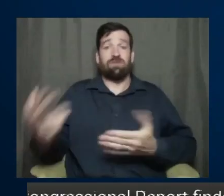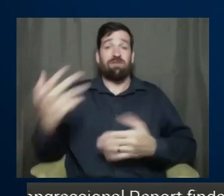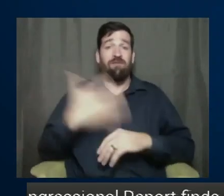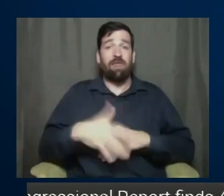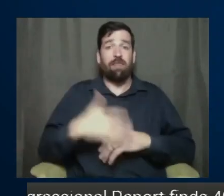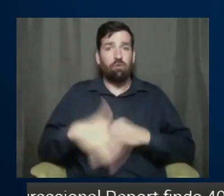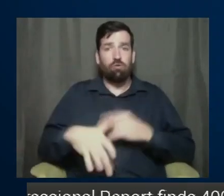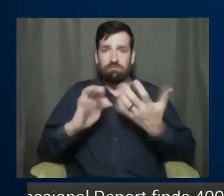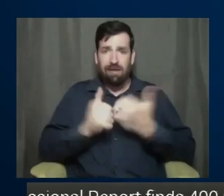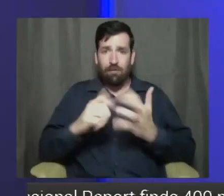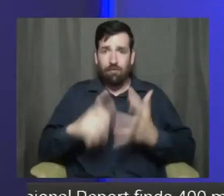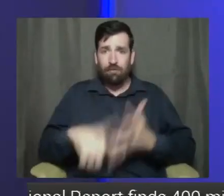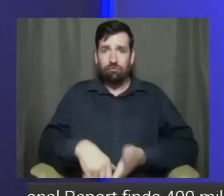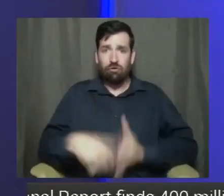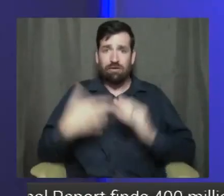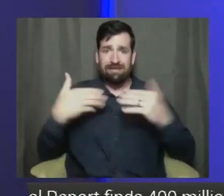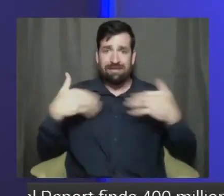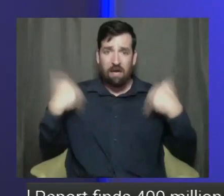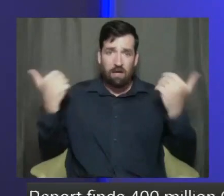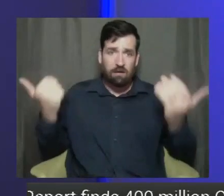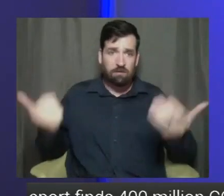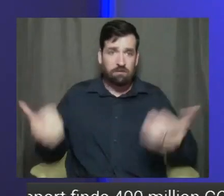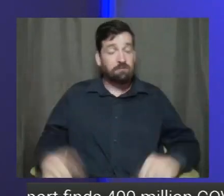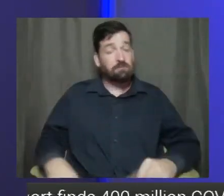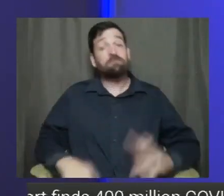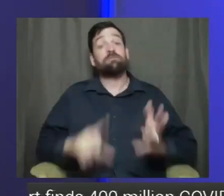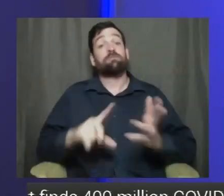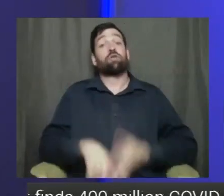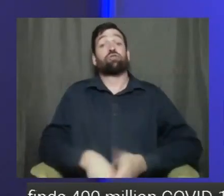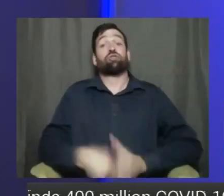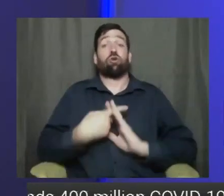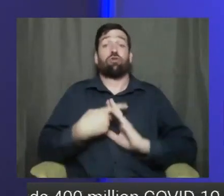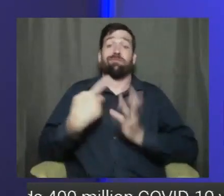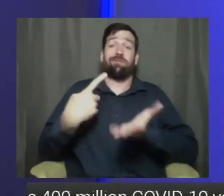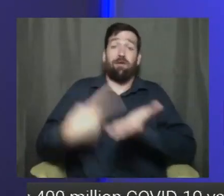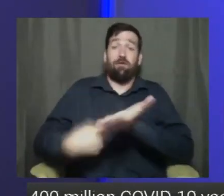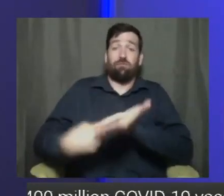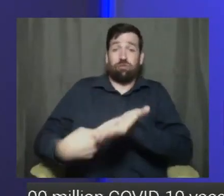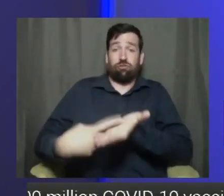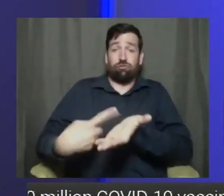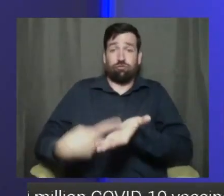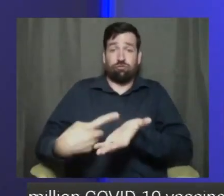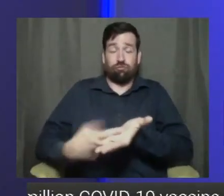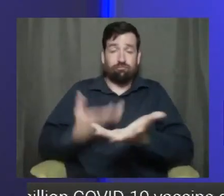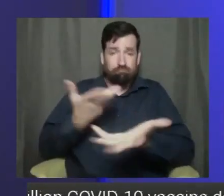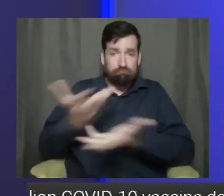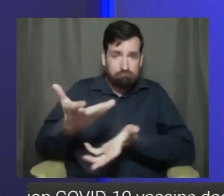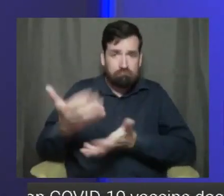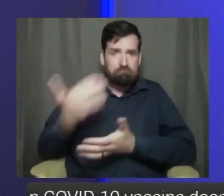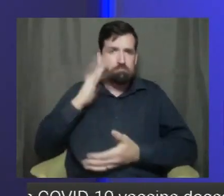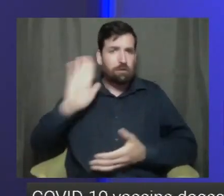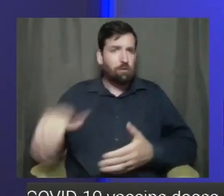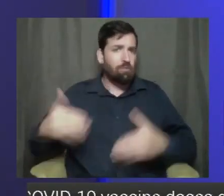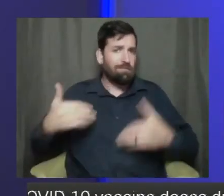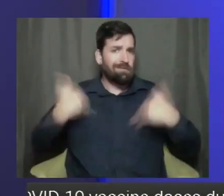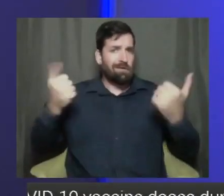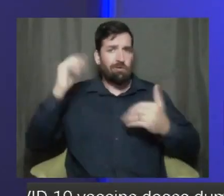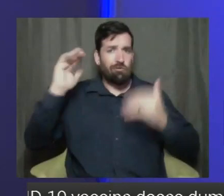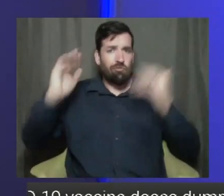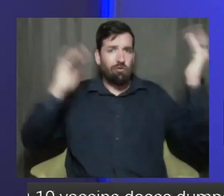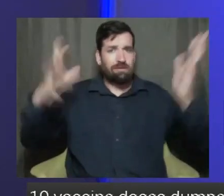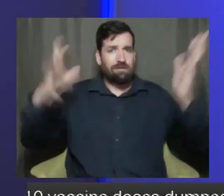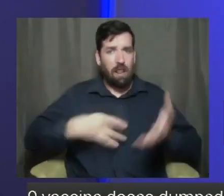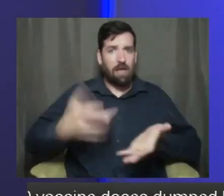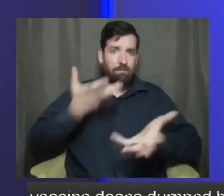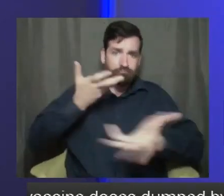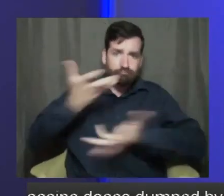out young? We can start by having conversations. So we know young adults like to have conversations, and particularly those on social media,